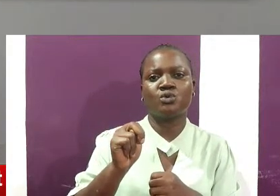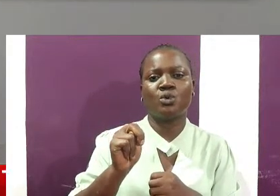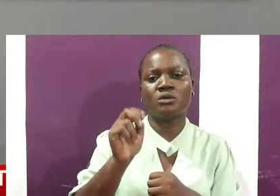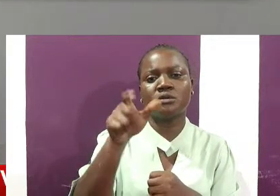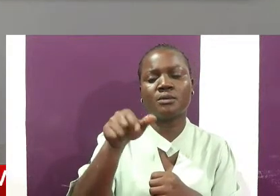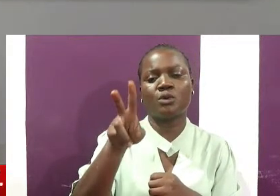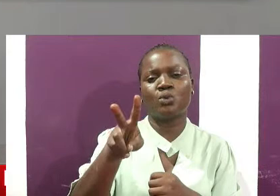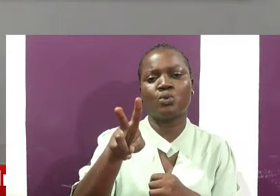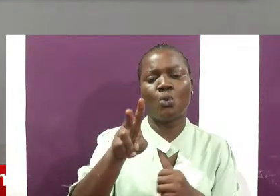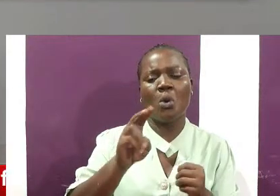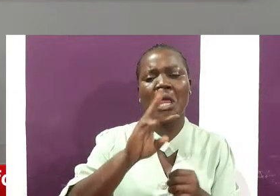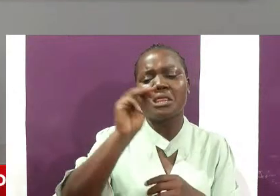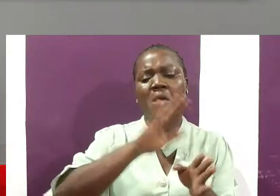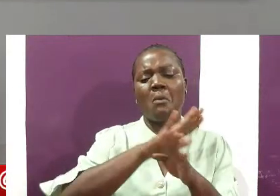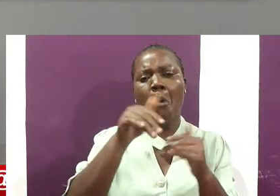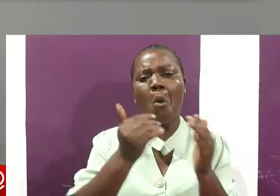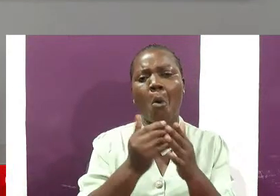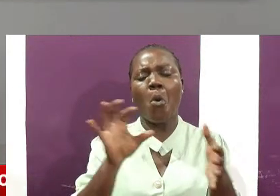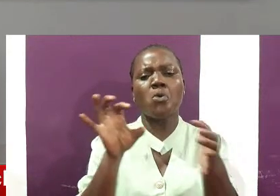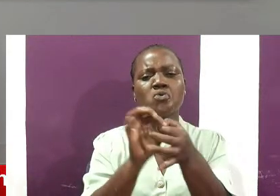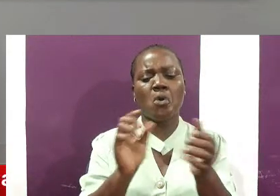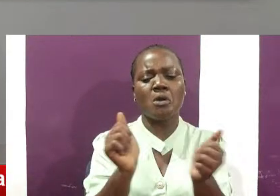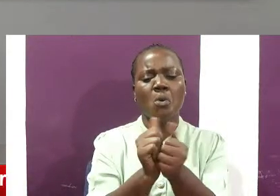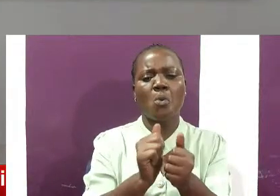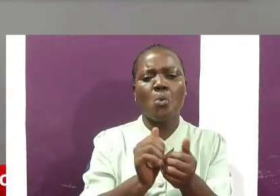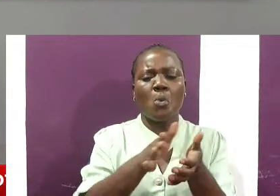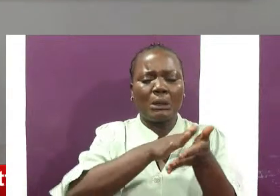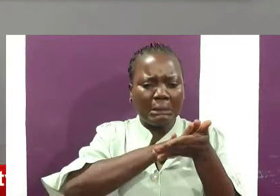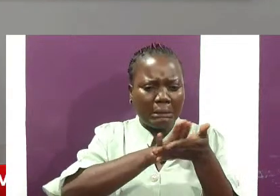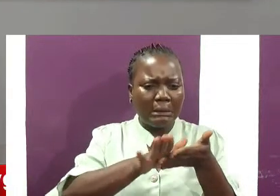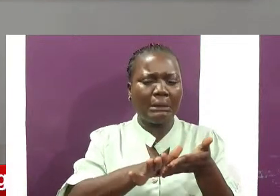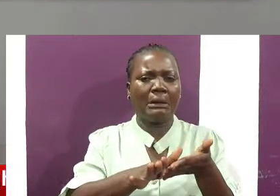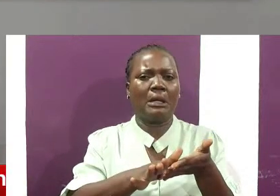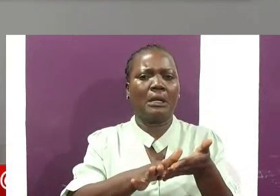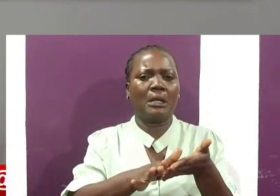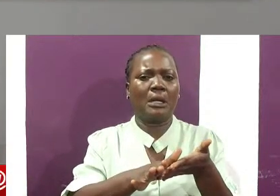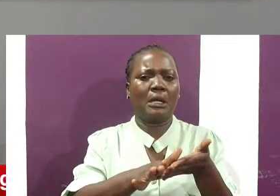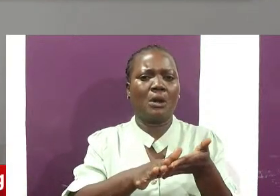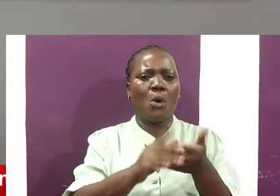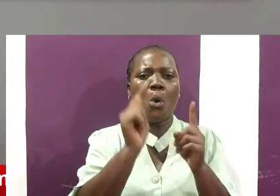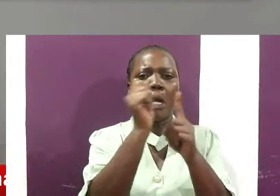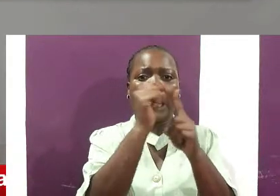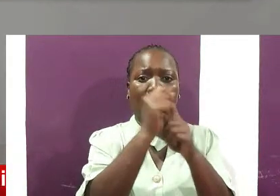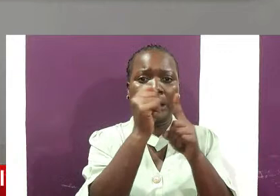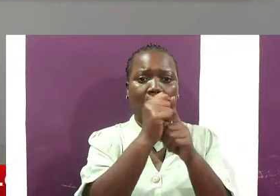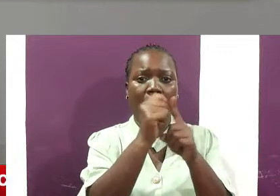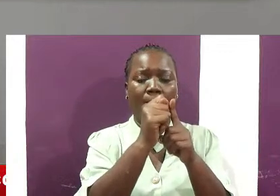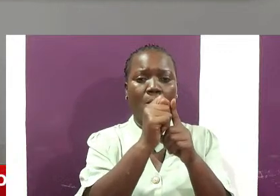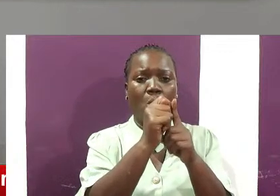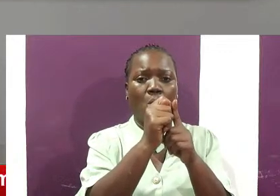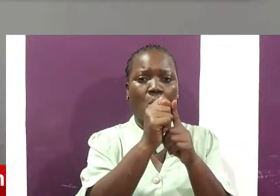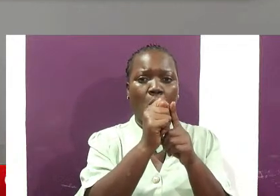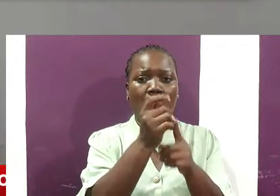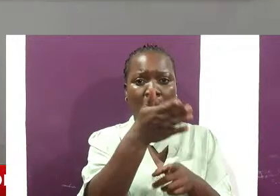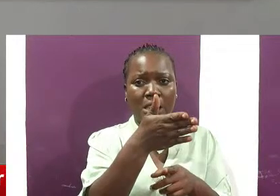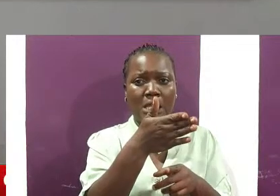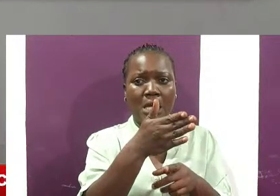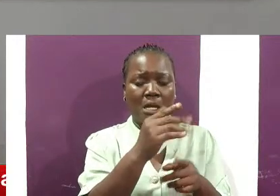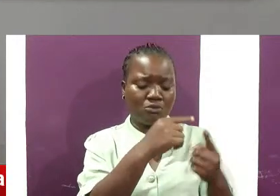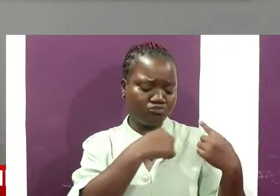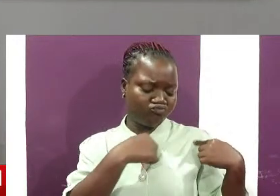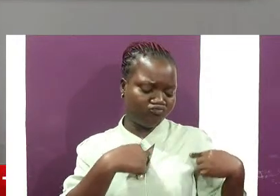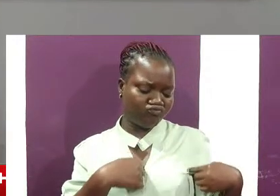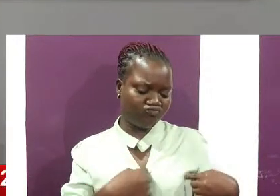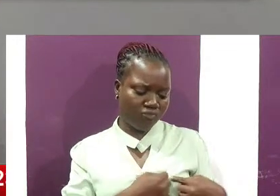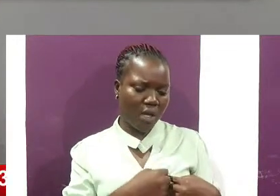nyina de akomakro ehiamu ewo eye synagogue e miaye no. If it didn't matter